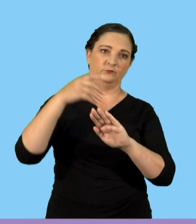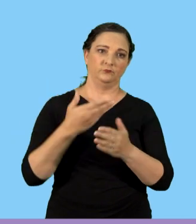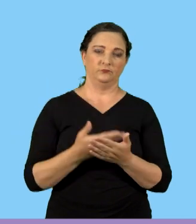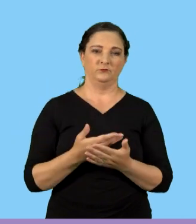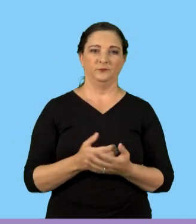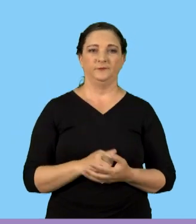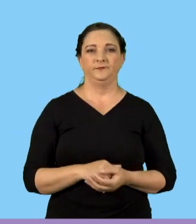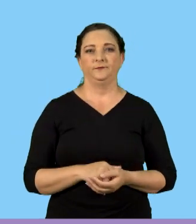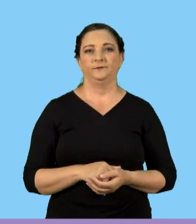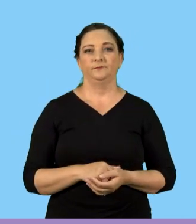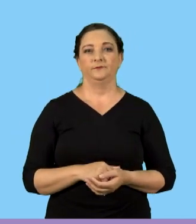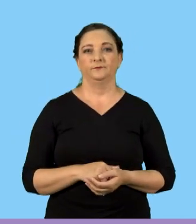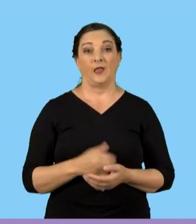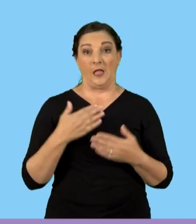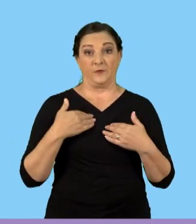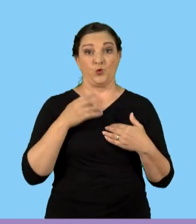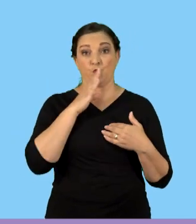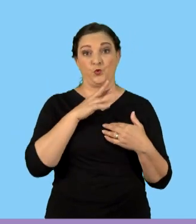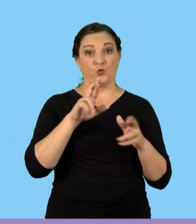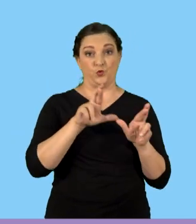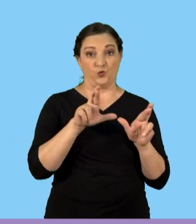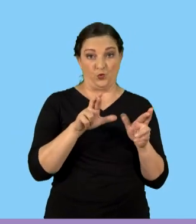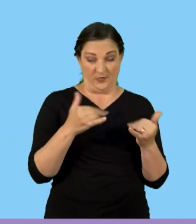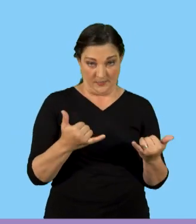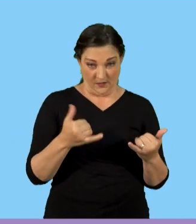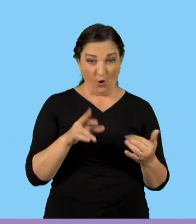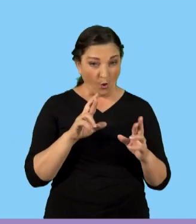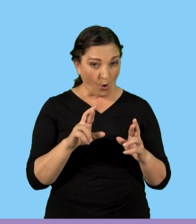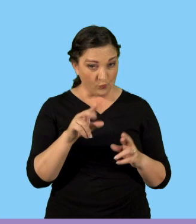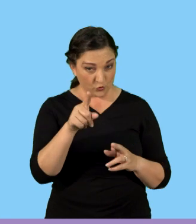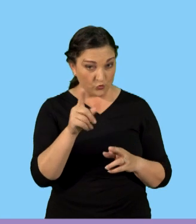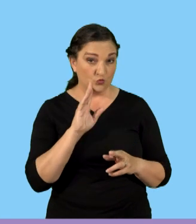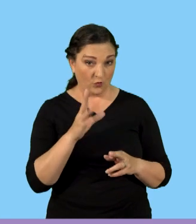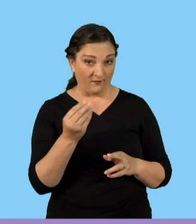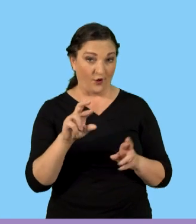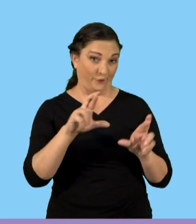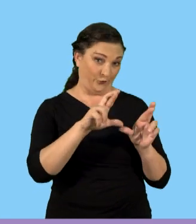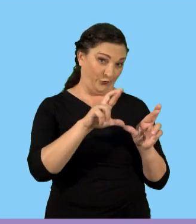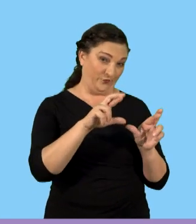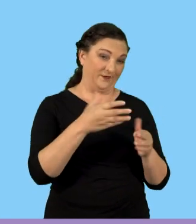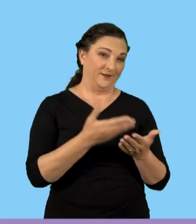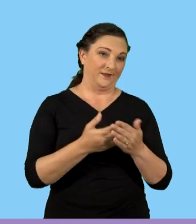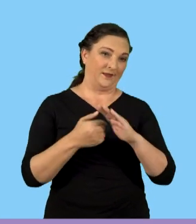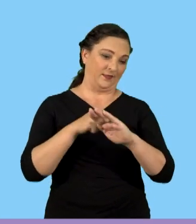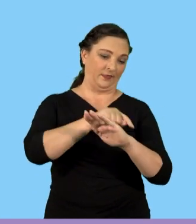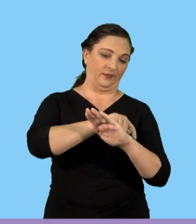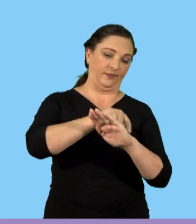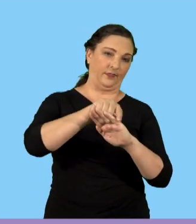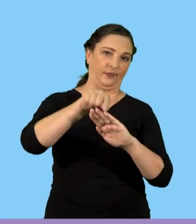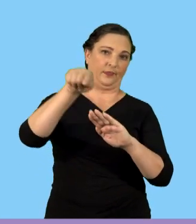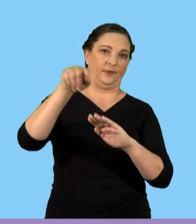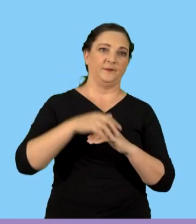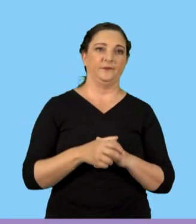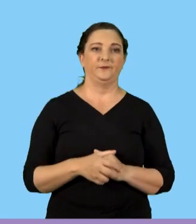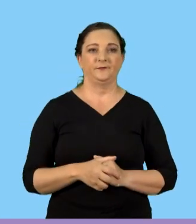connect all of these dots. Now, I don't have a ruler where I am, but hopefully you are going to have a ruler. These dots are supposed